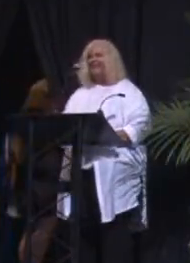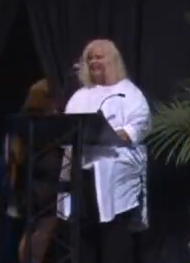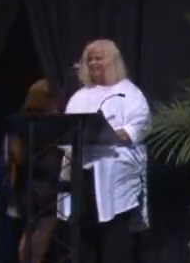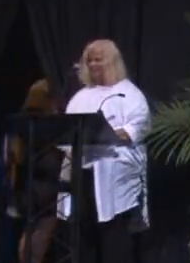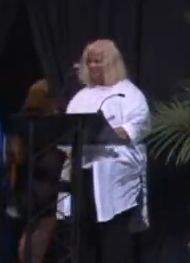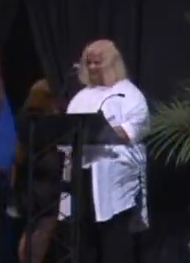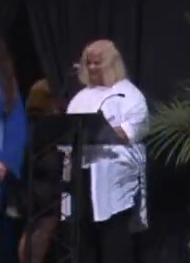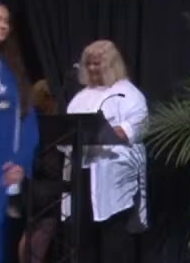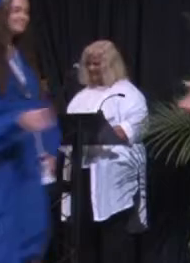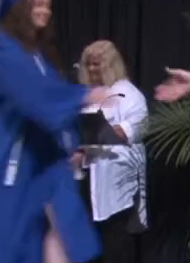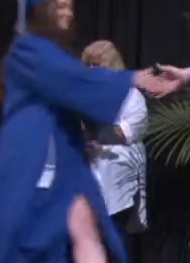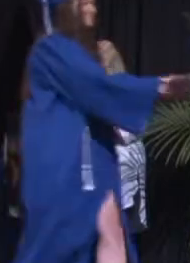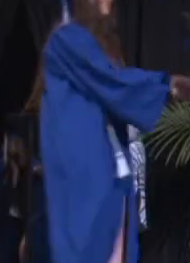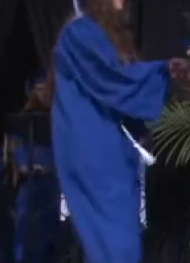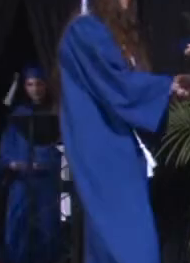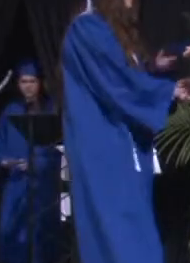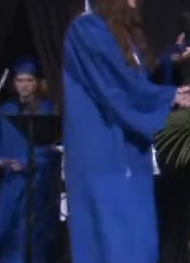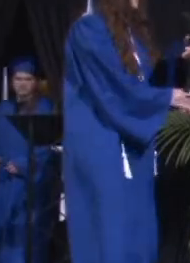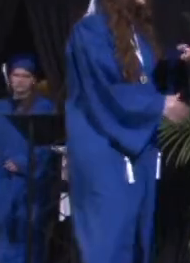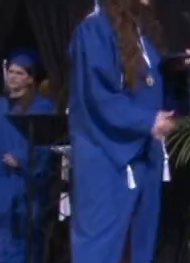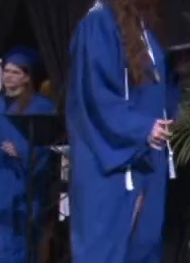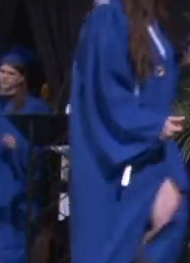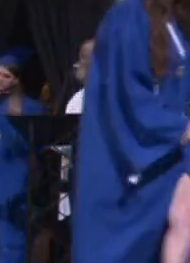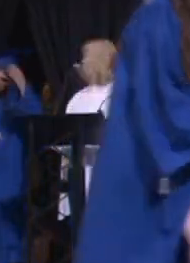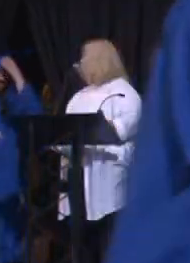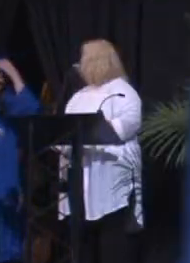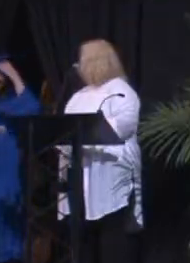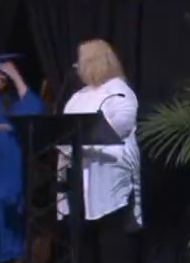Josephine K. Laporta.